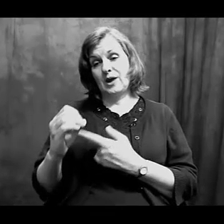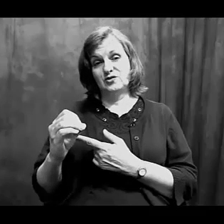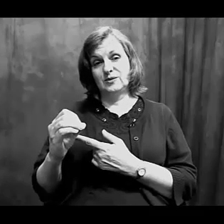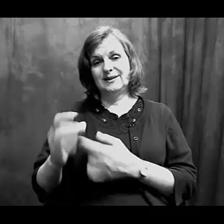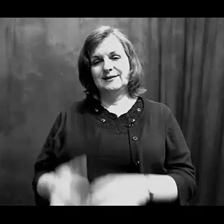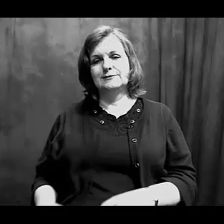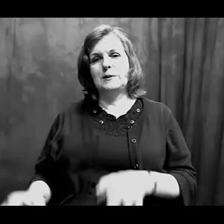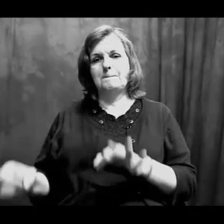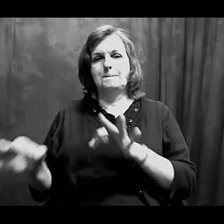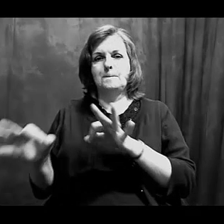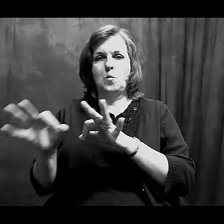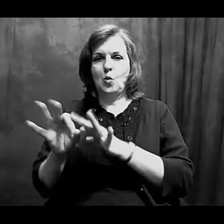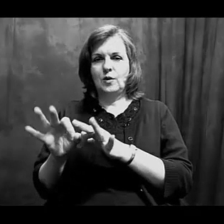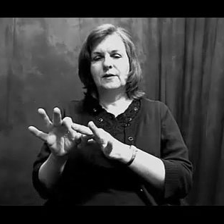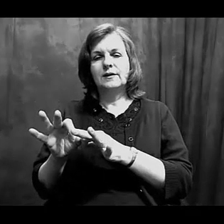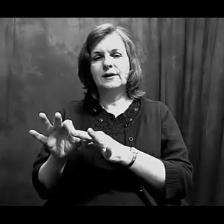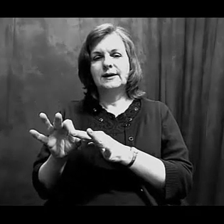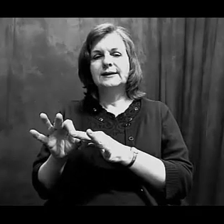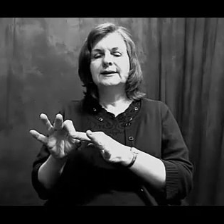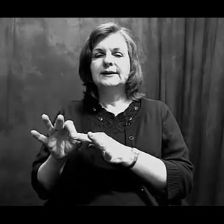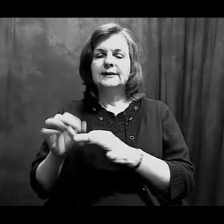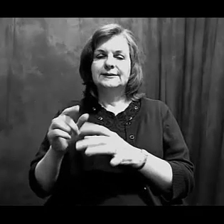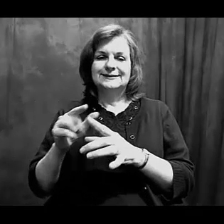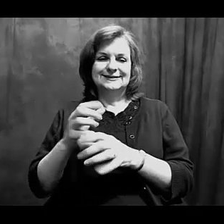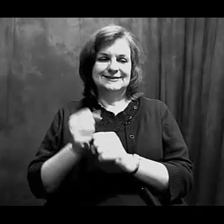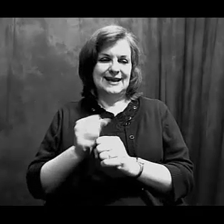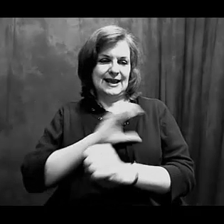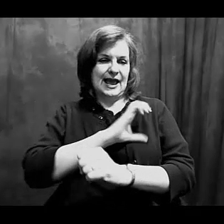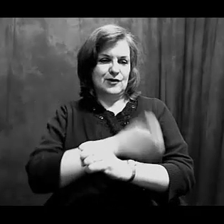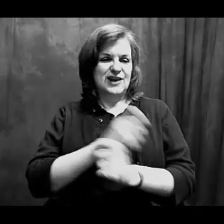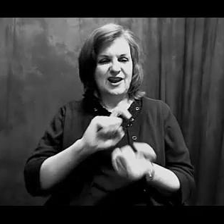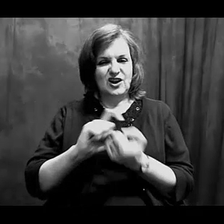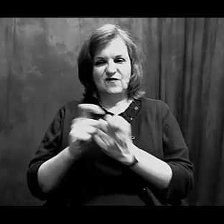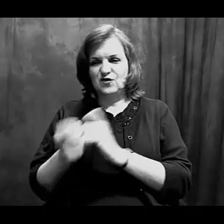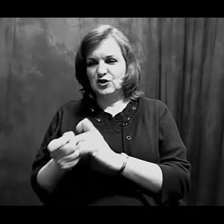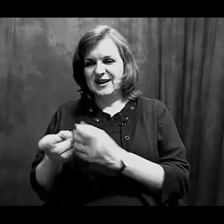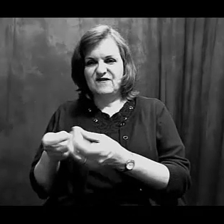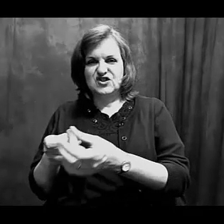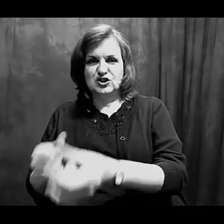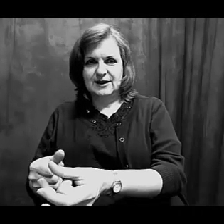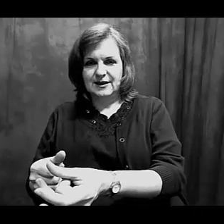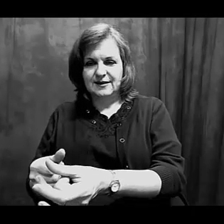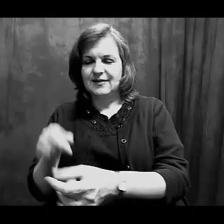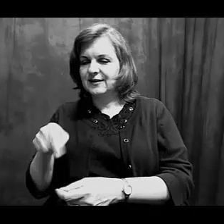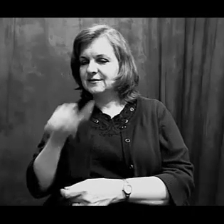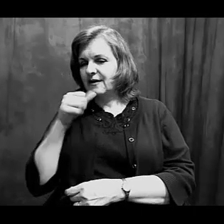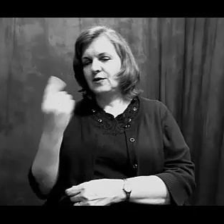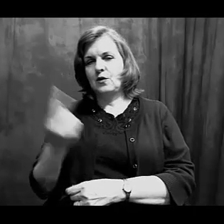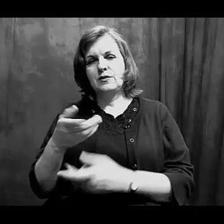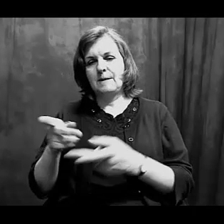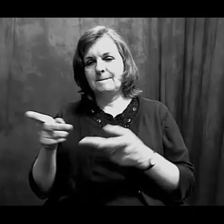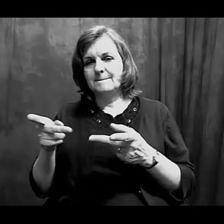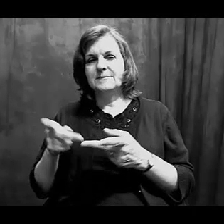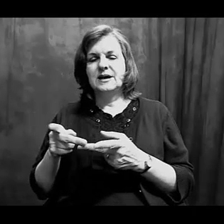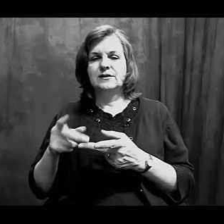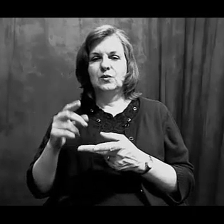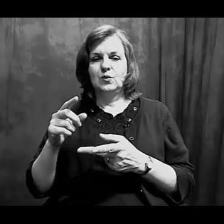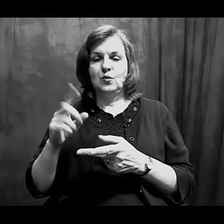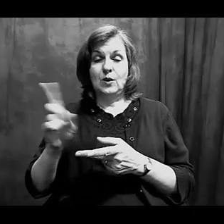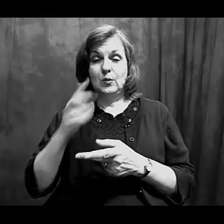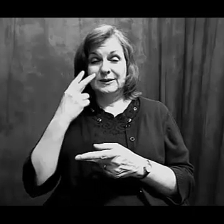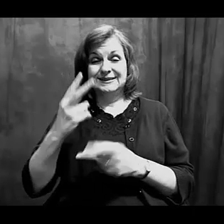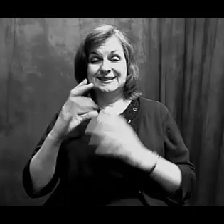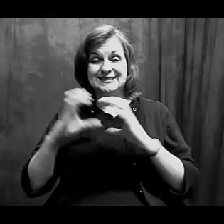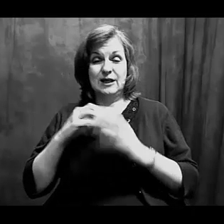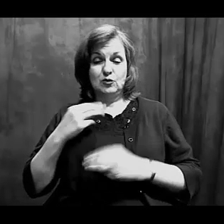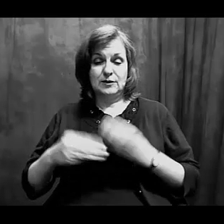So while the mitochondria is central to efficient energy conversion, it is not the only